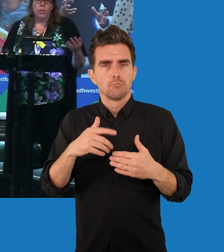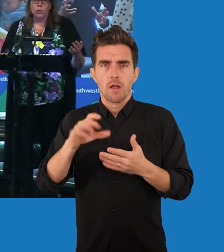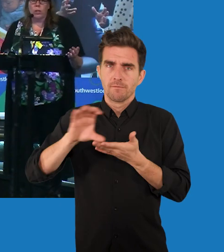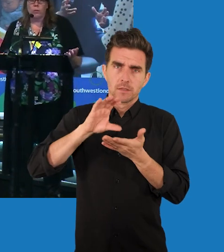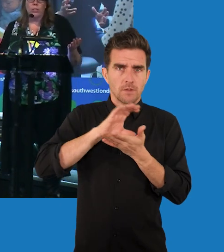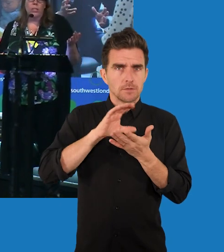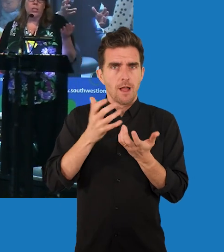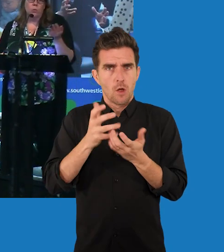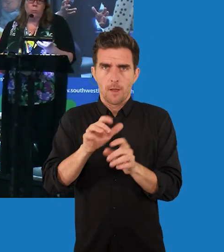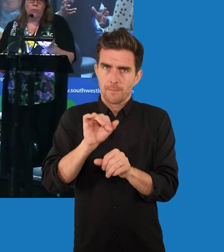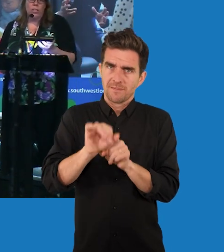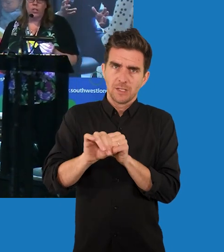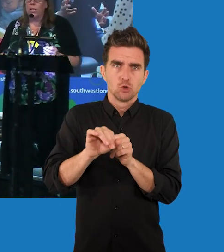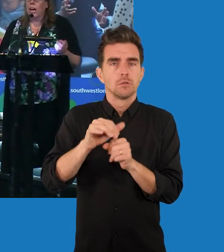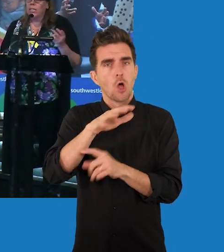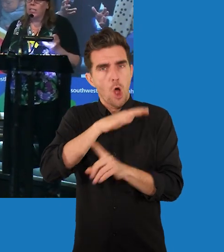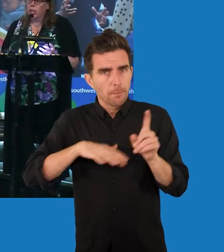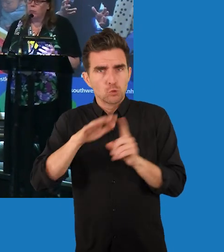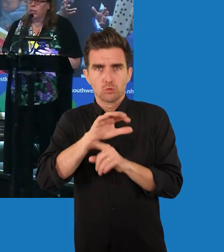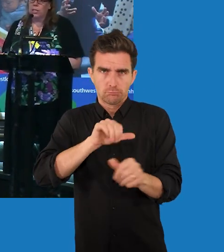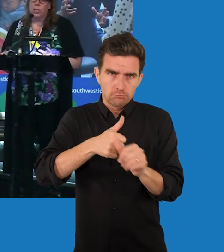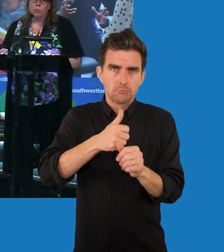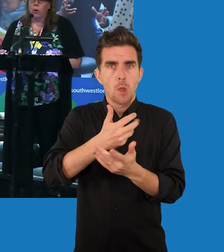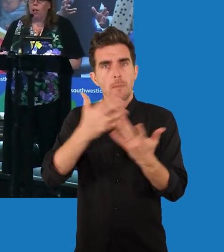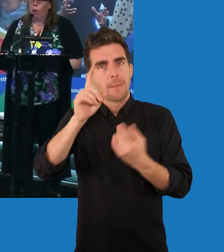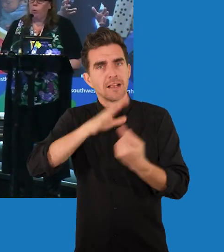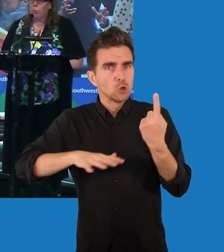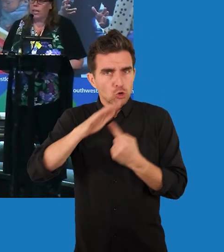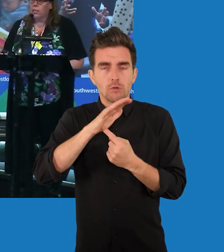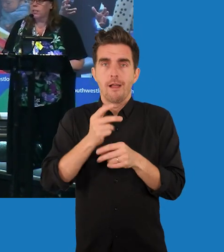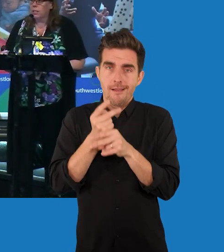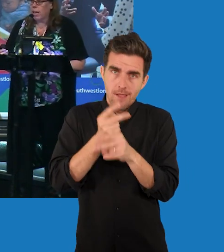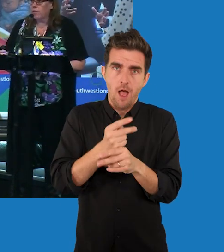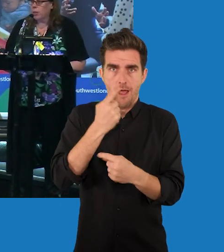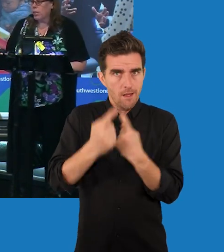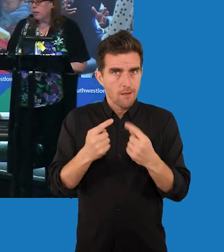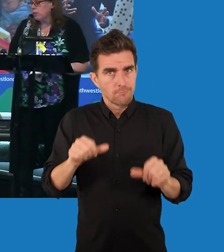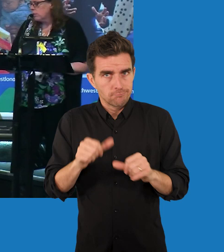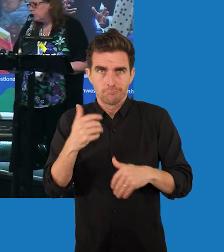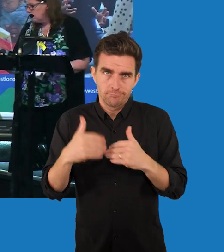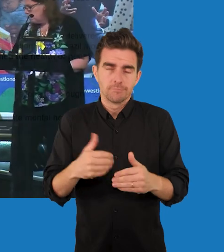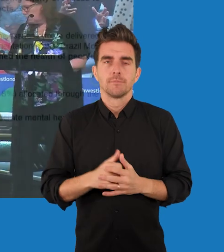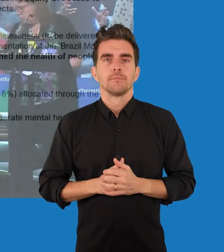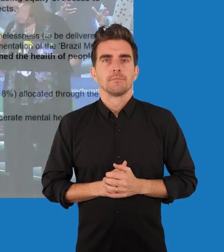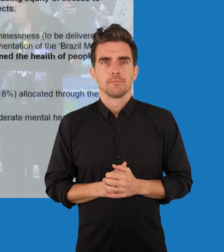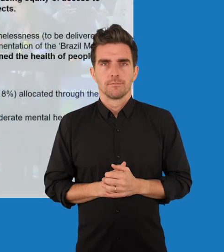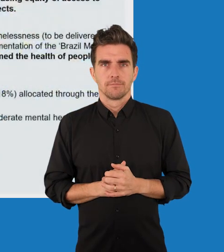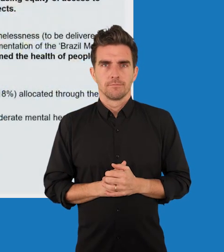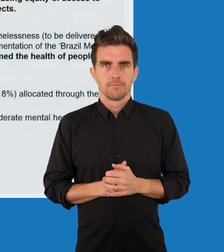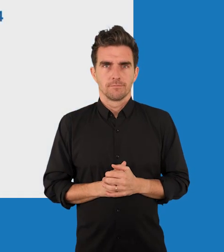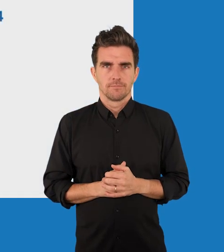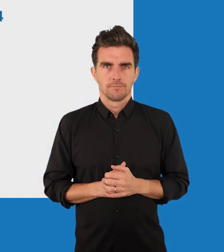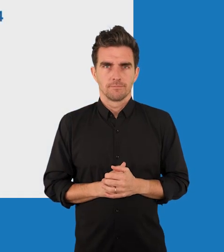move to shift funding towards prevention and into the community to support our populations to care for themselves.